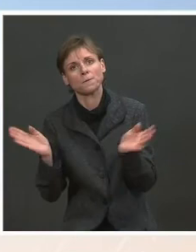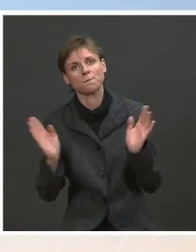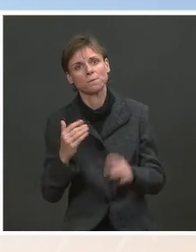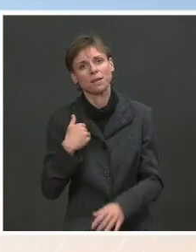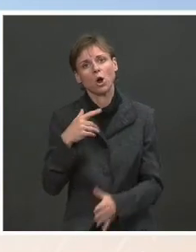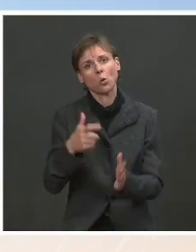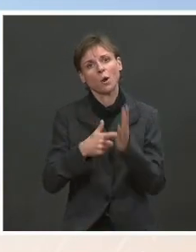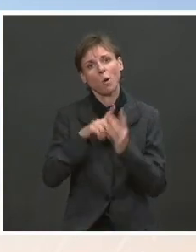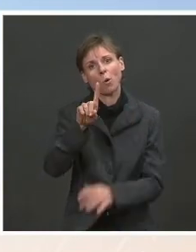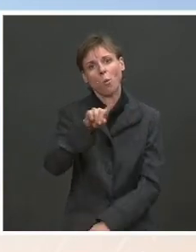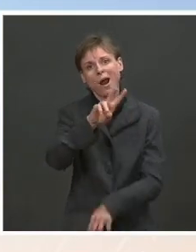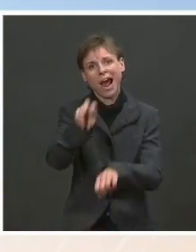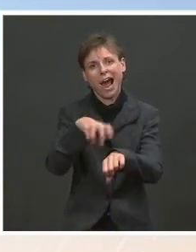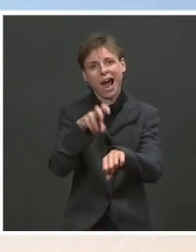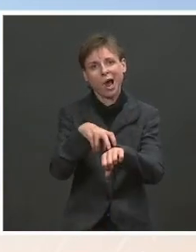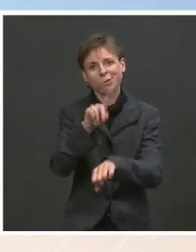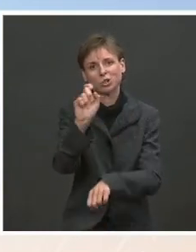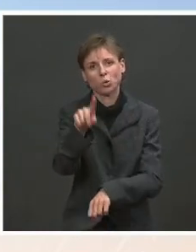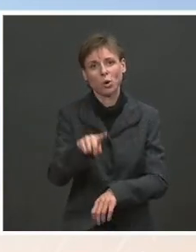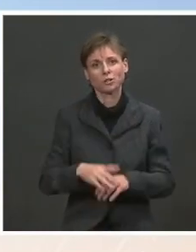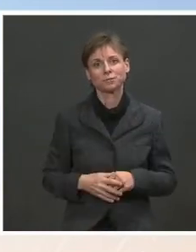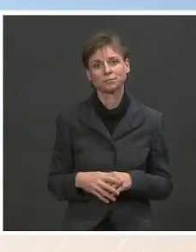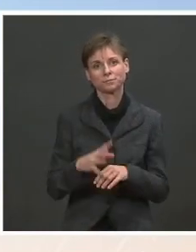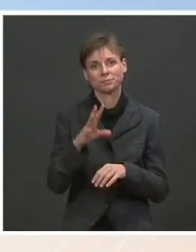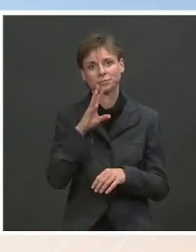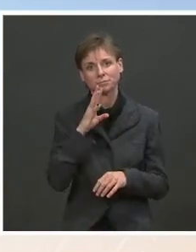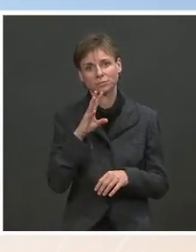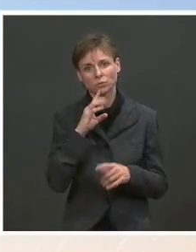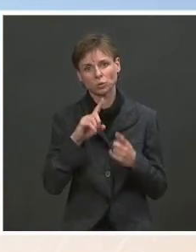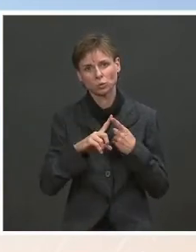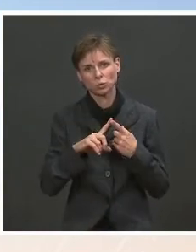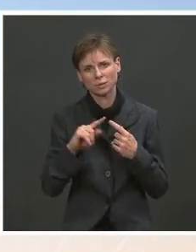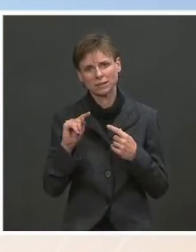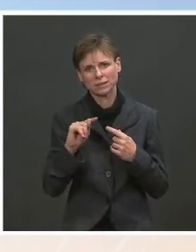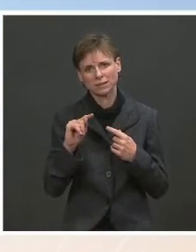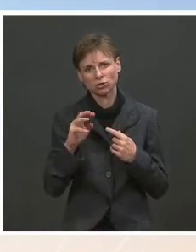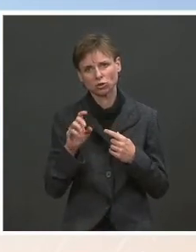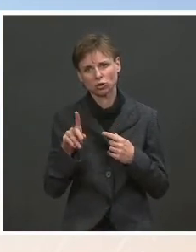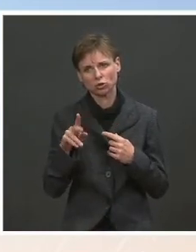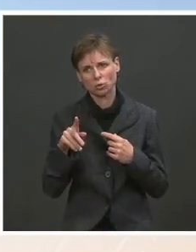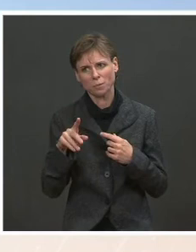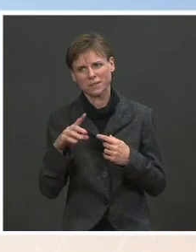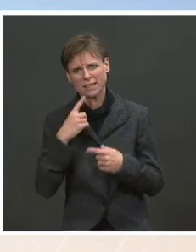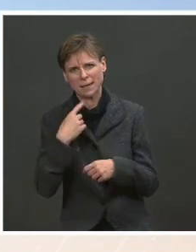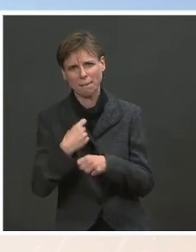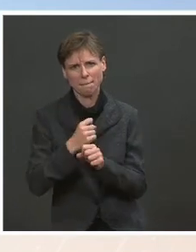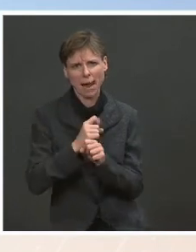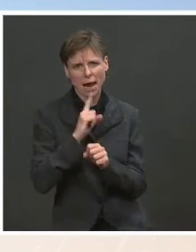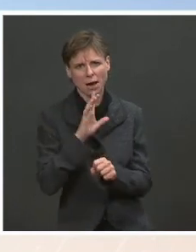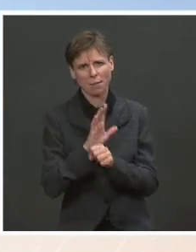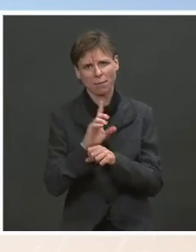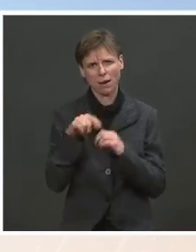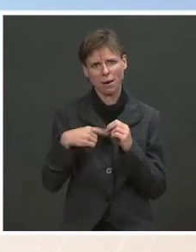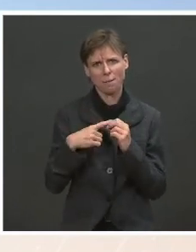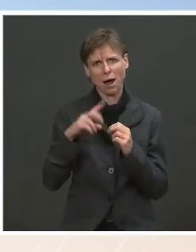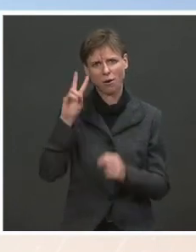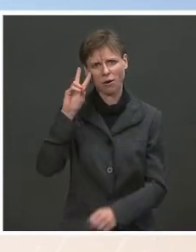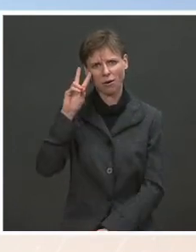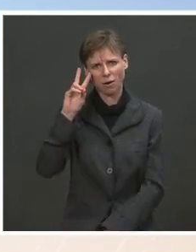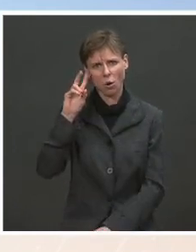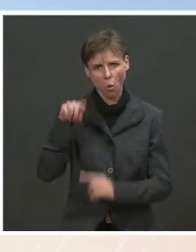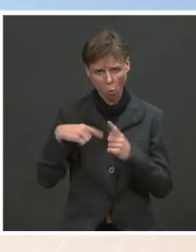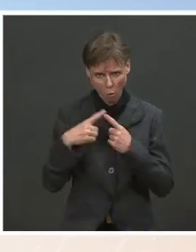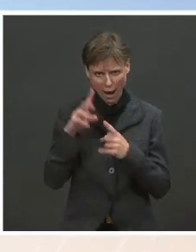today. Sure. In talking to the Taoiseach, did he make any commitment as far as once presidential travel